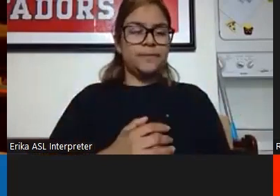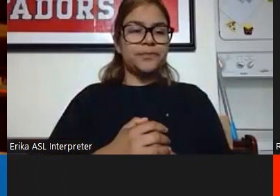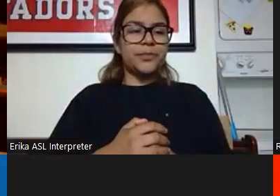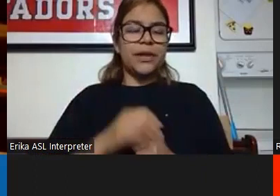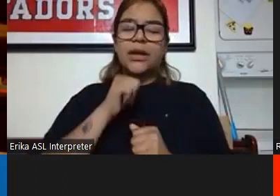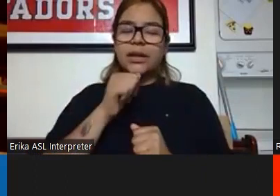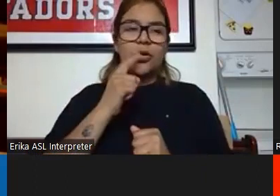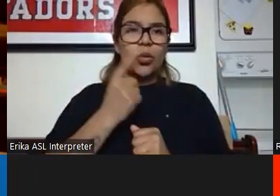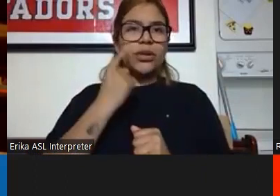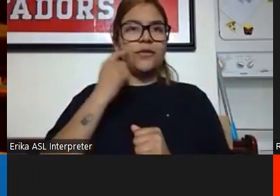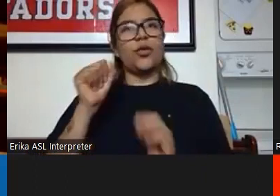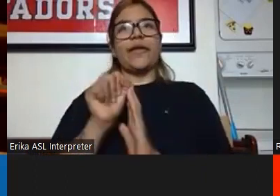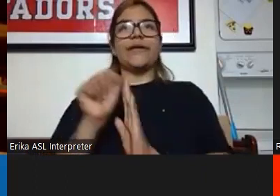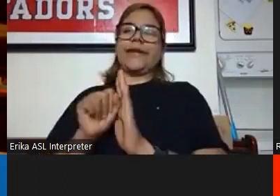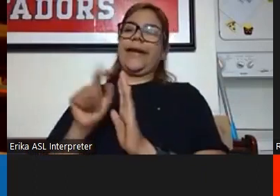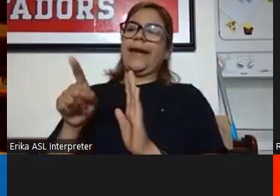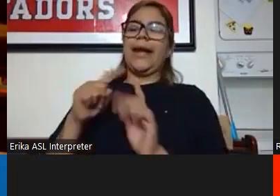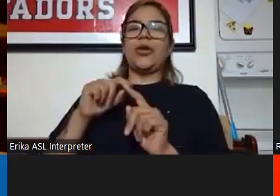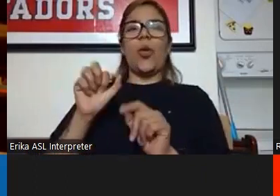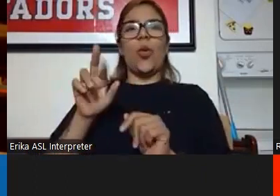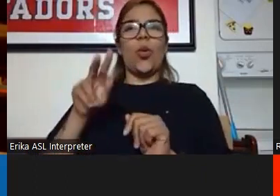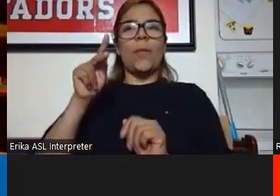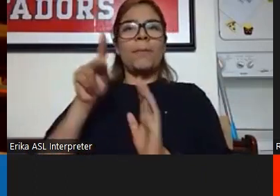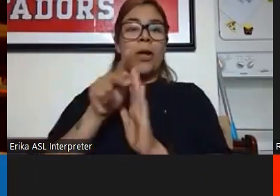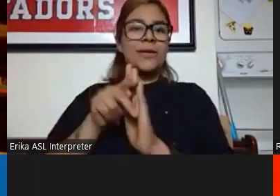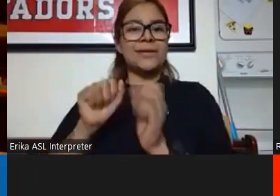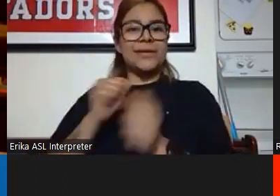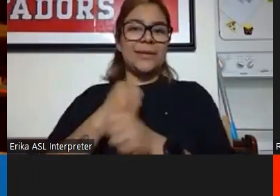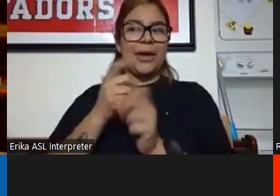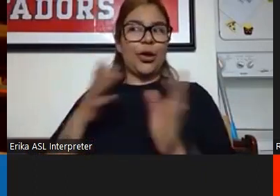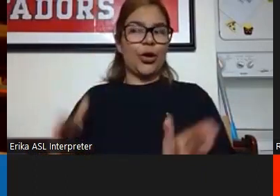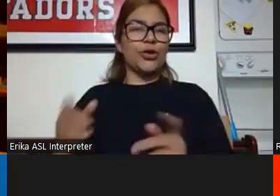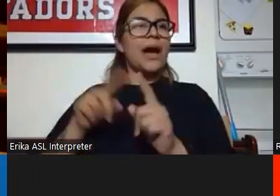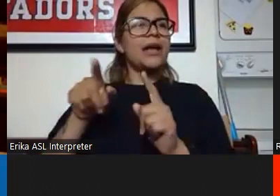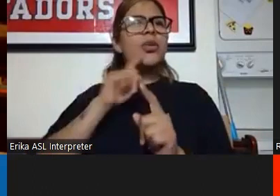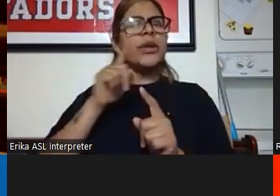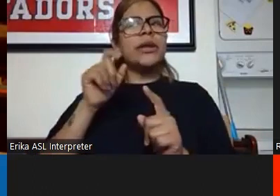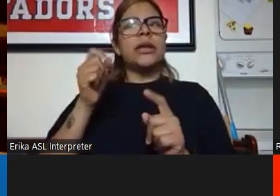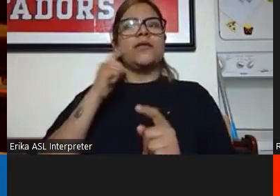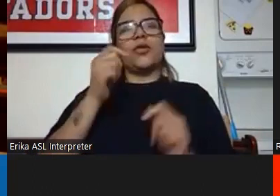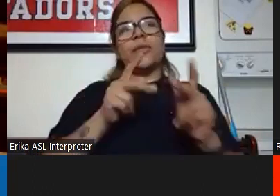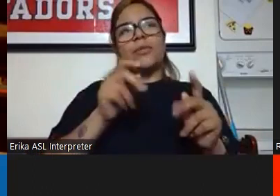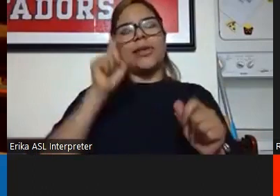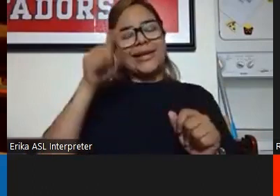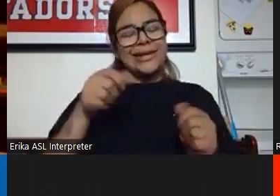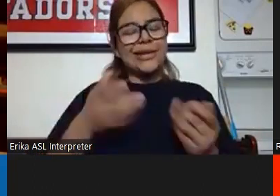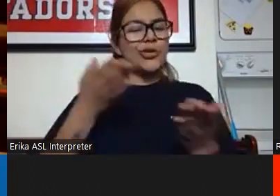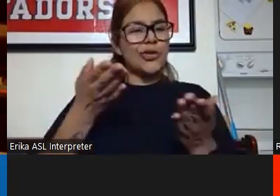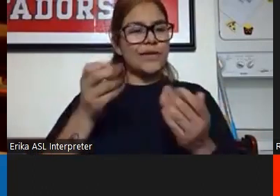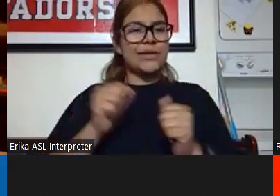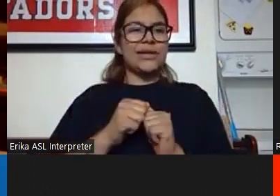to the state, not just for policymakers, but for the individuals who aren't getting the services they need, and to the providers who